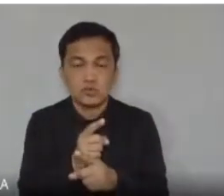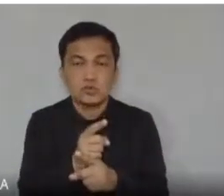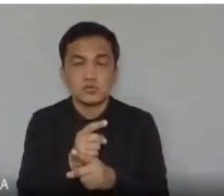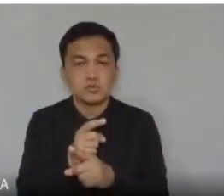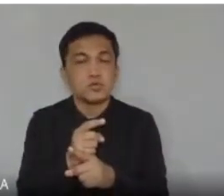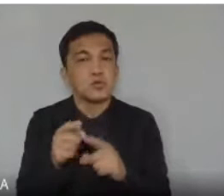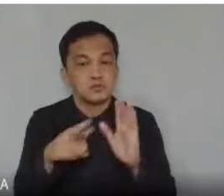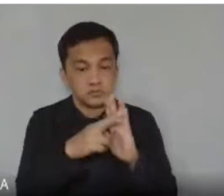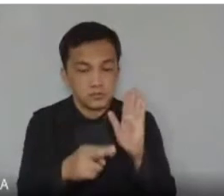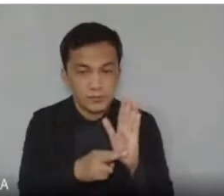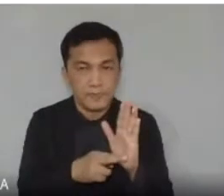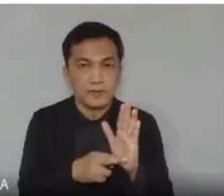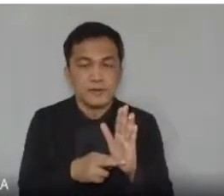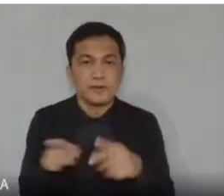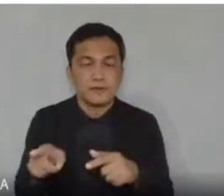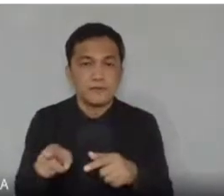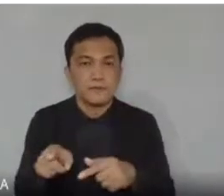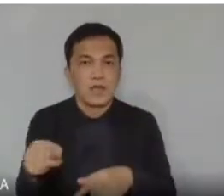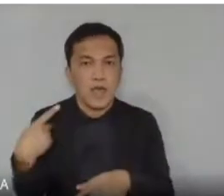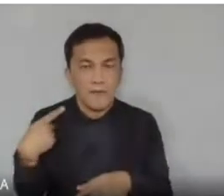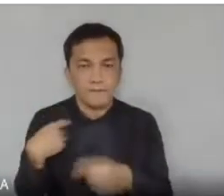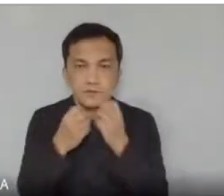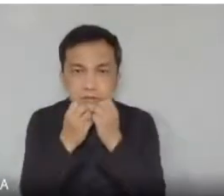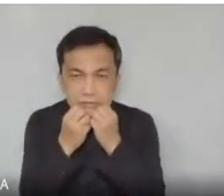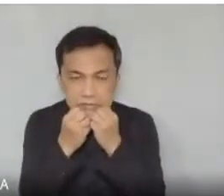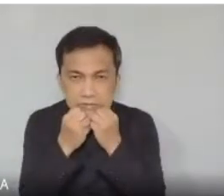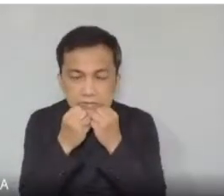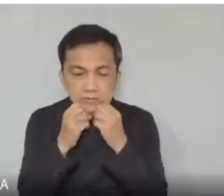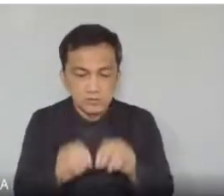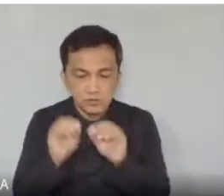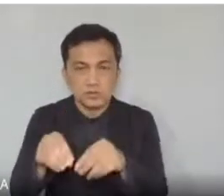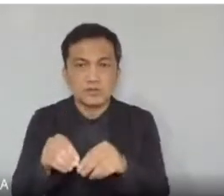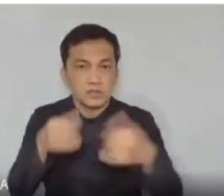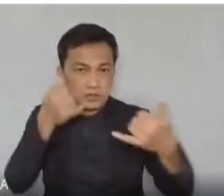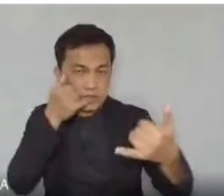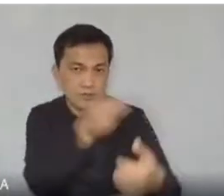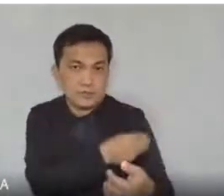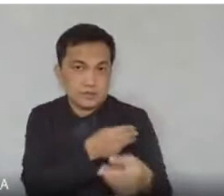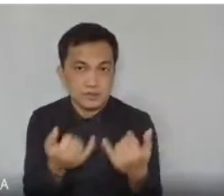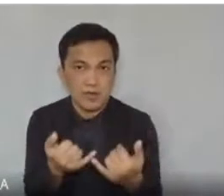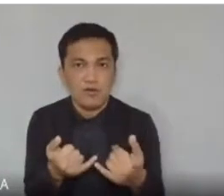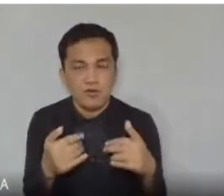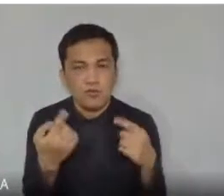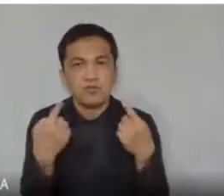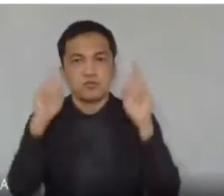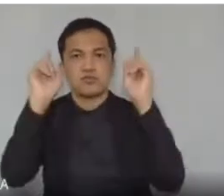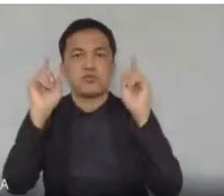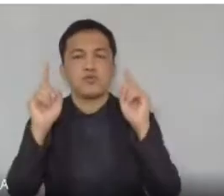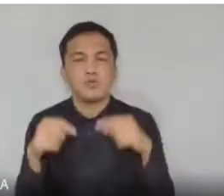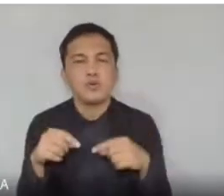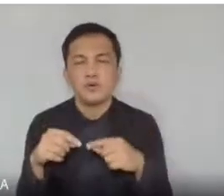the PhilHealth Corporation, despite their situation now, so that the